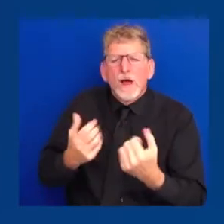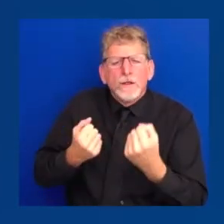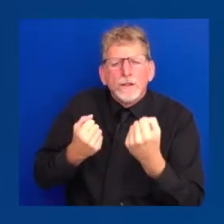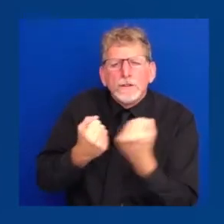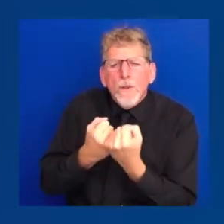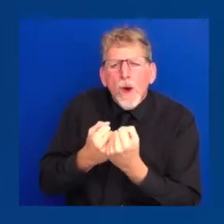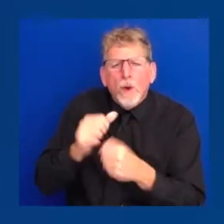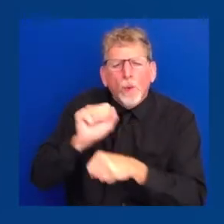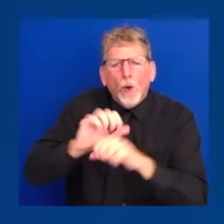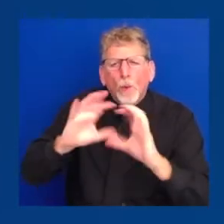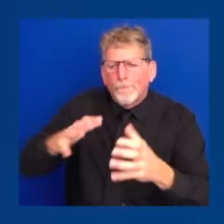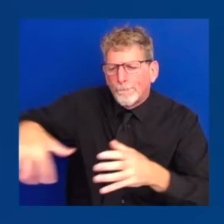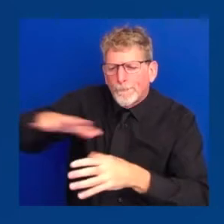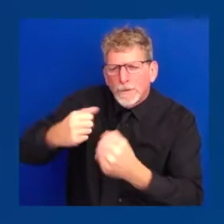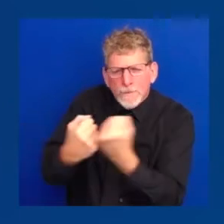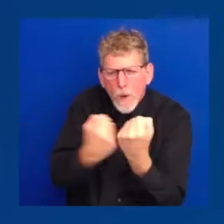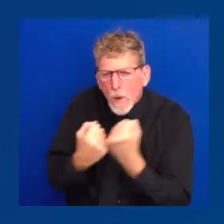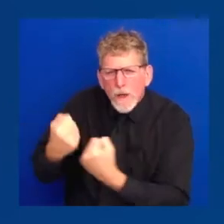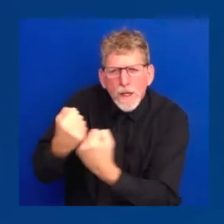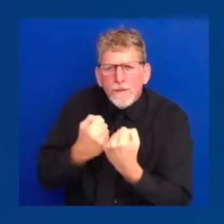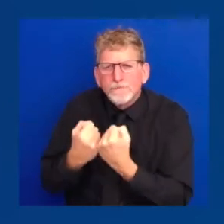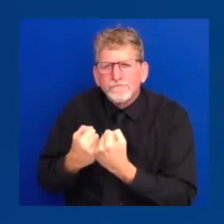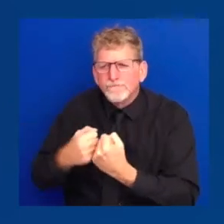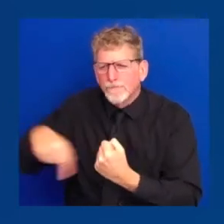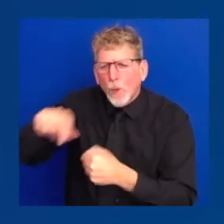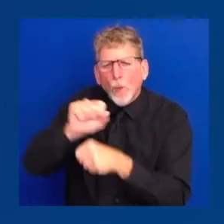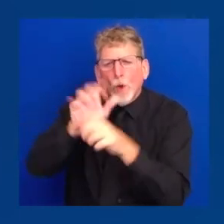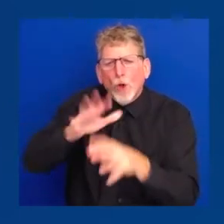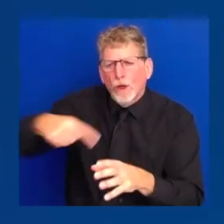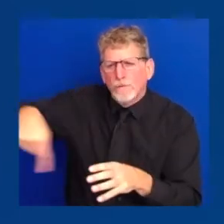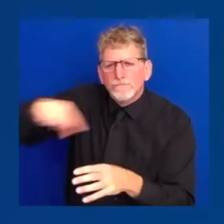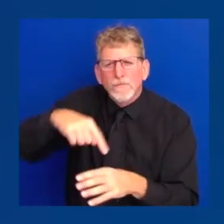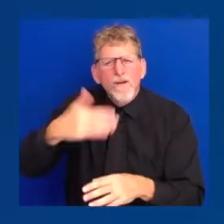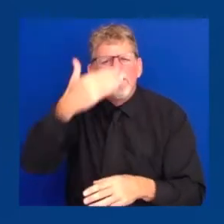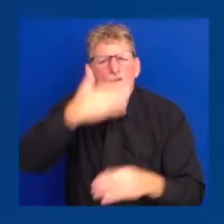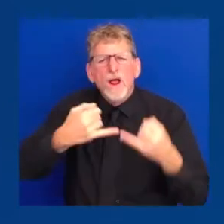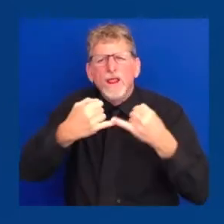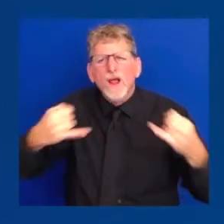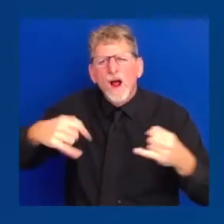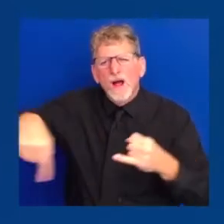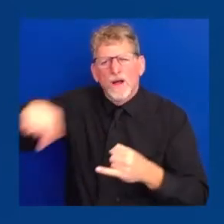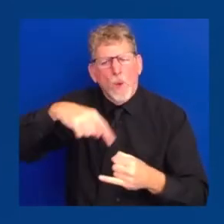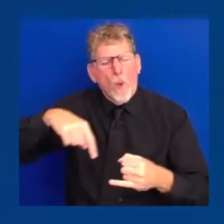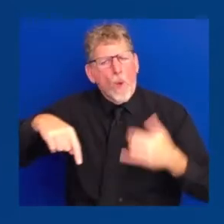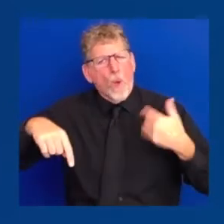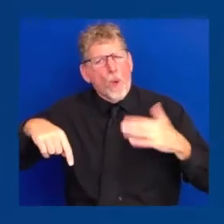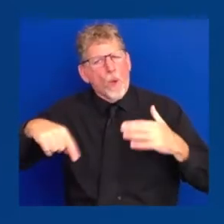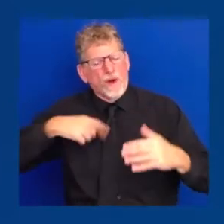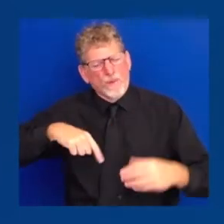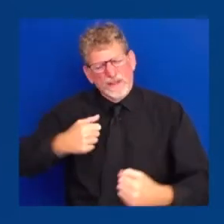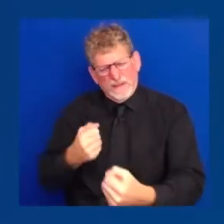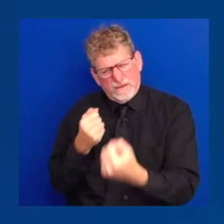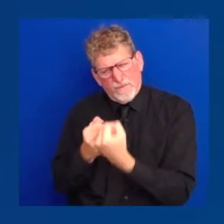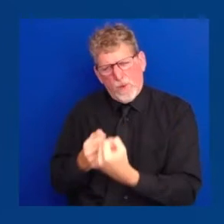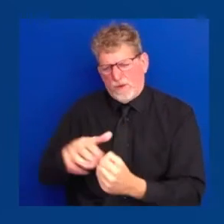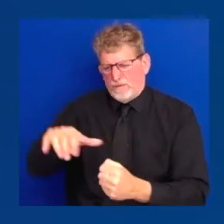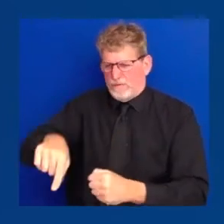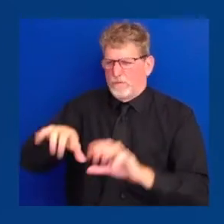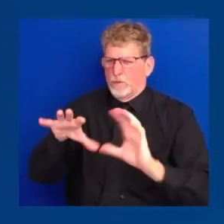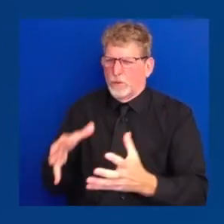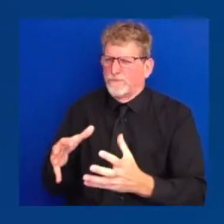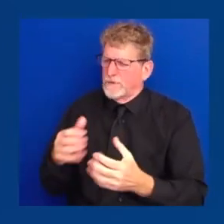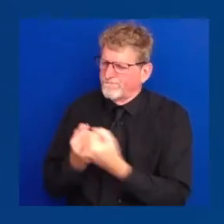know we're with you and we've got your back. This week, we'll launch a nationwide tour